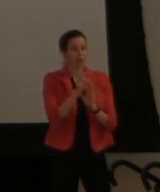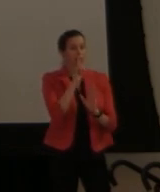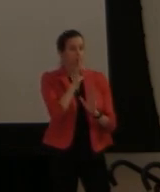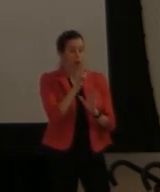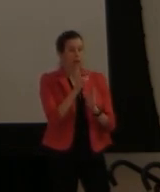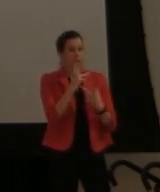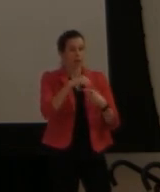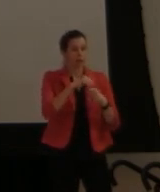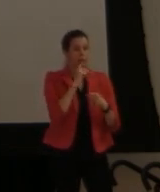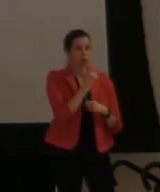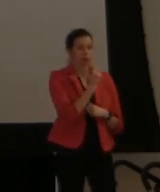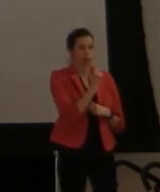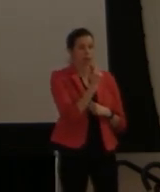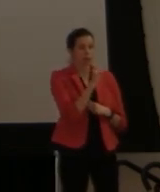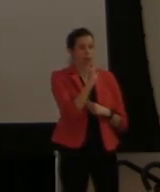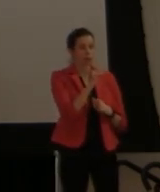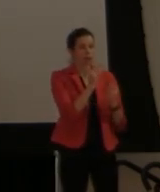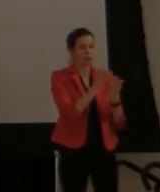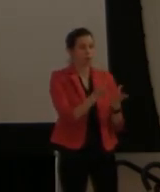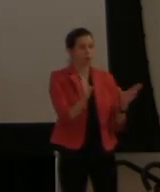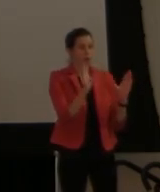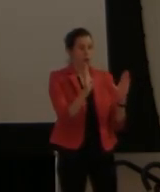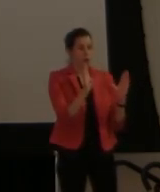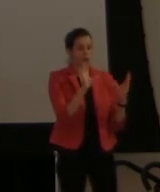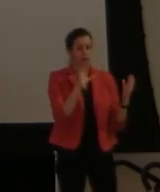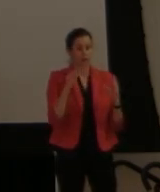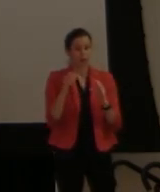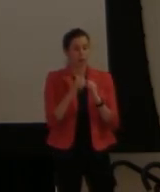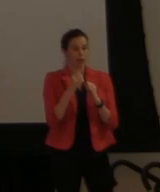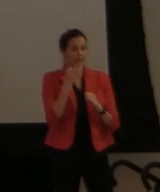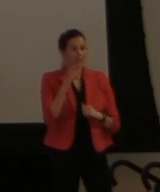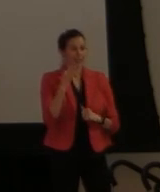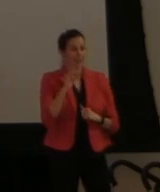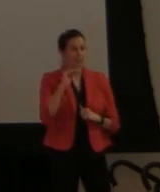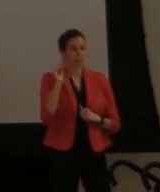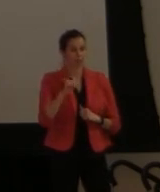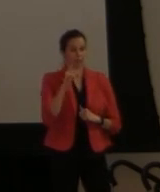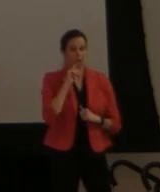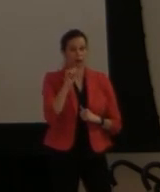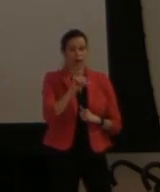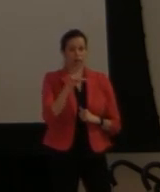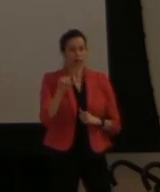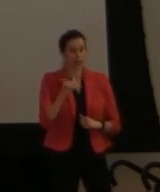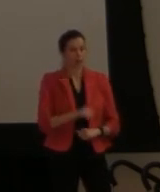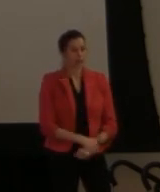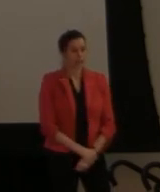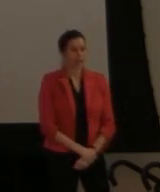factor for 13% overall, compared to 19% for African Americans.